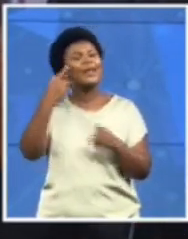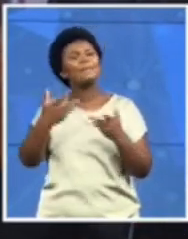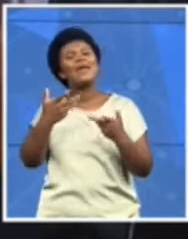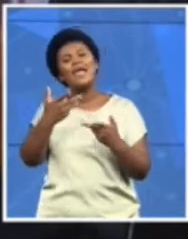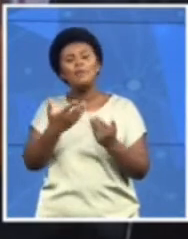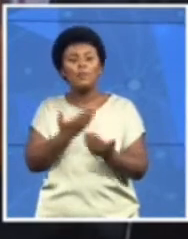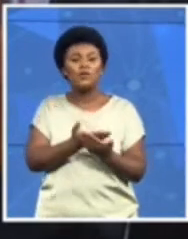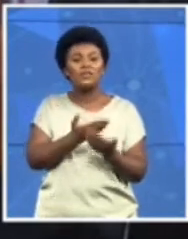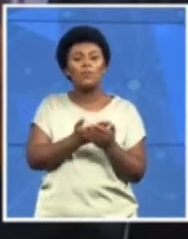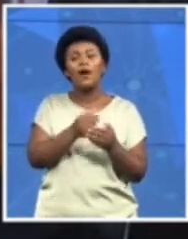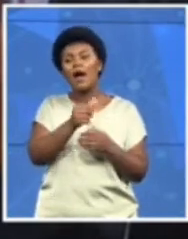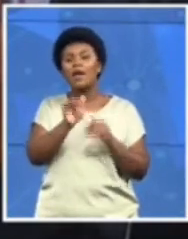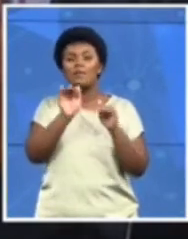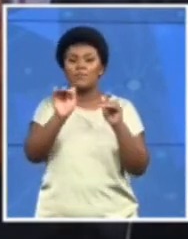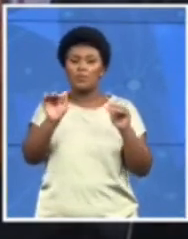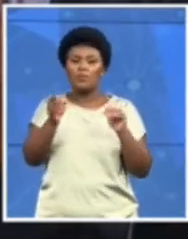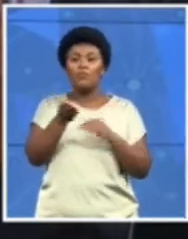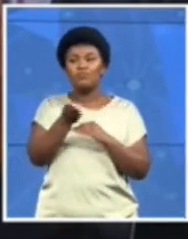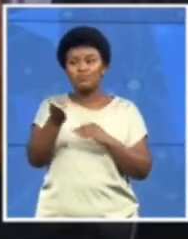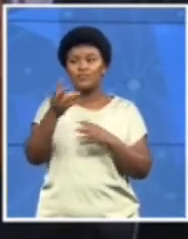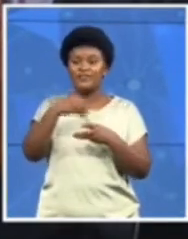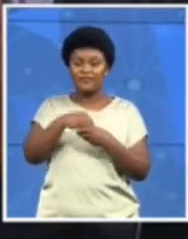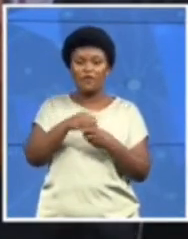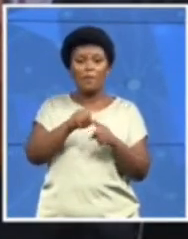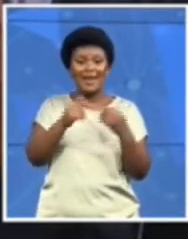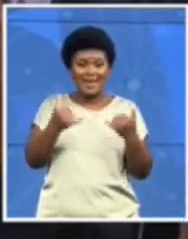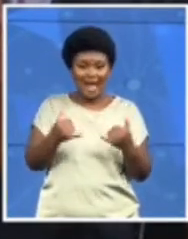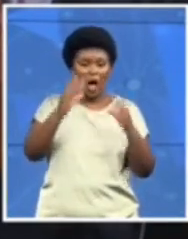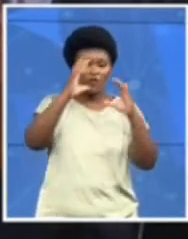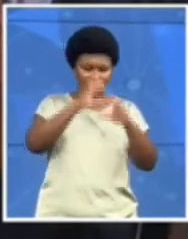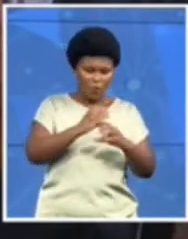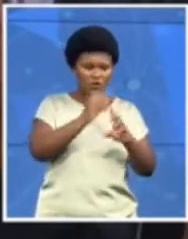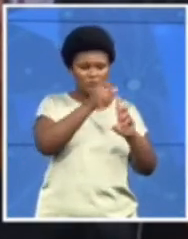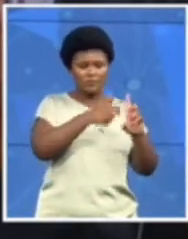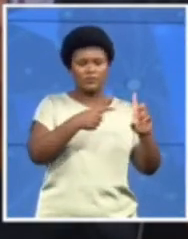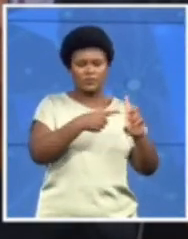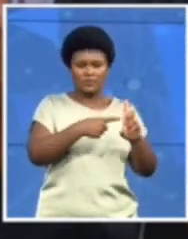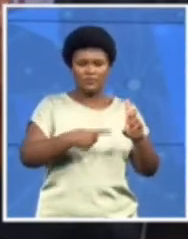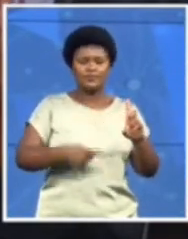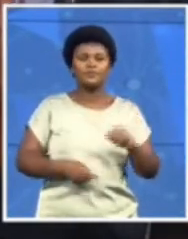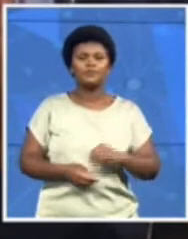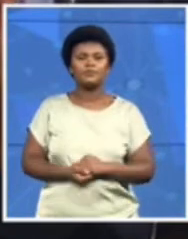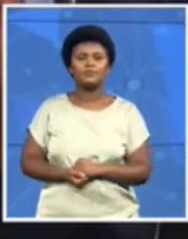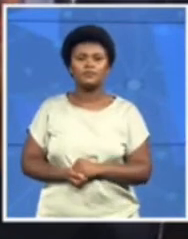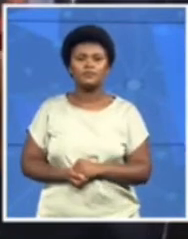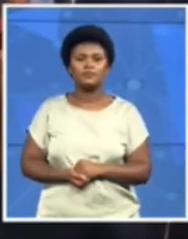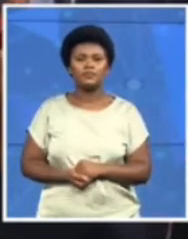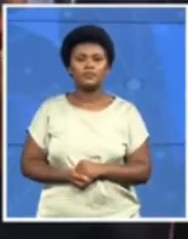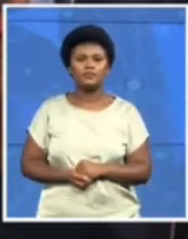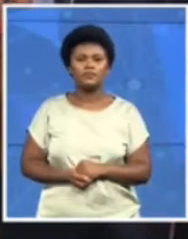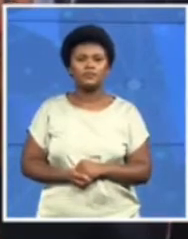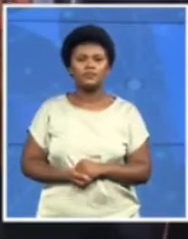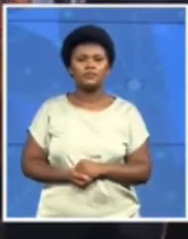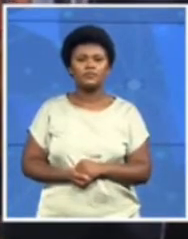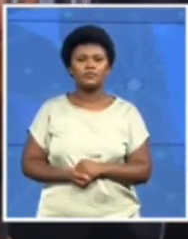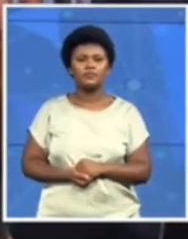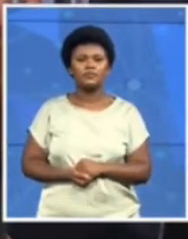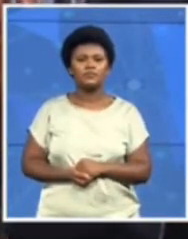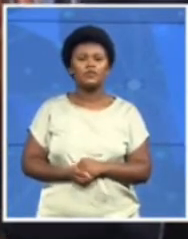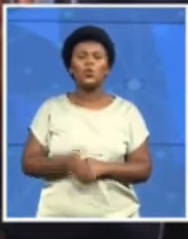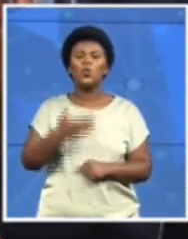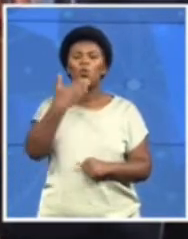one until investigation can dictate otherwise. Ma'am, who arrested the accused and what were the possessions that he was found with?